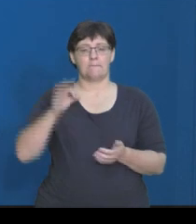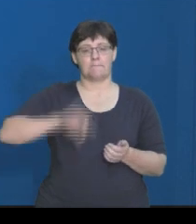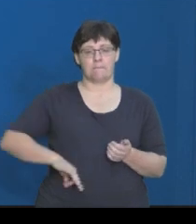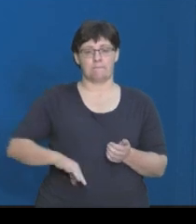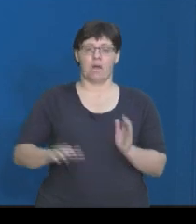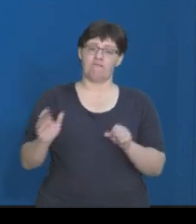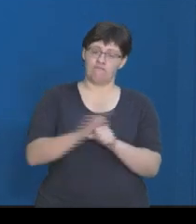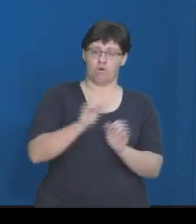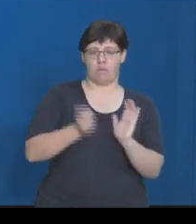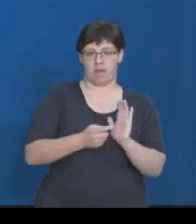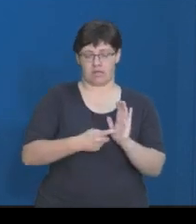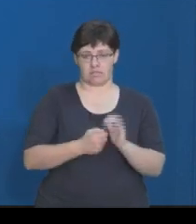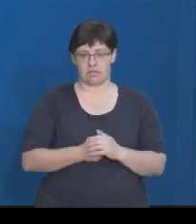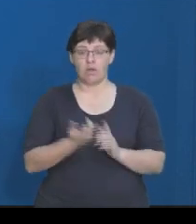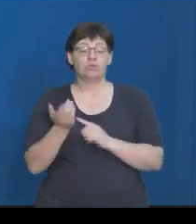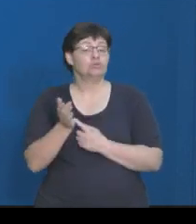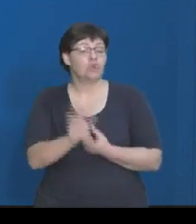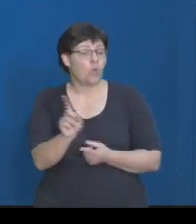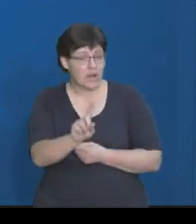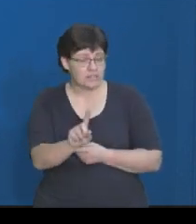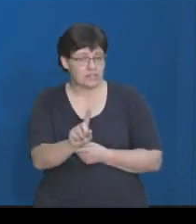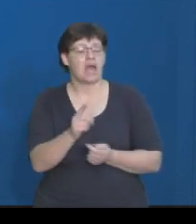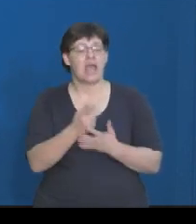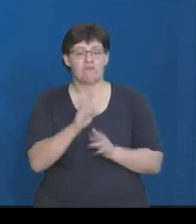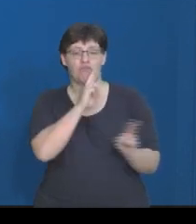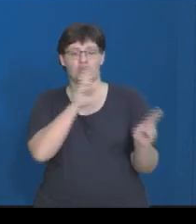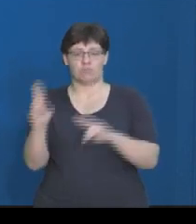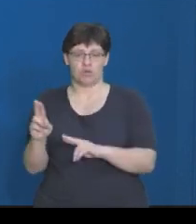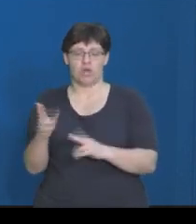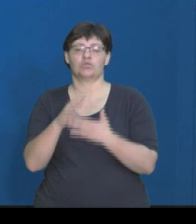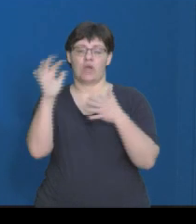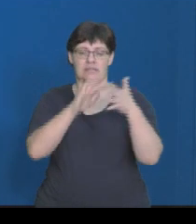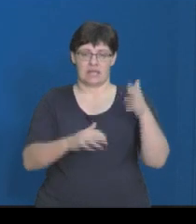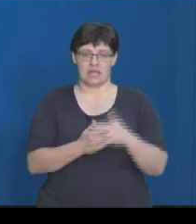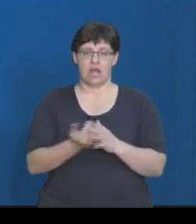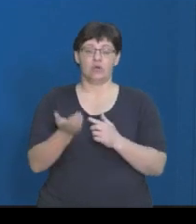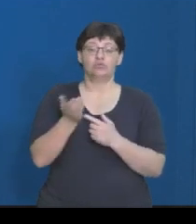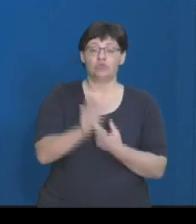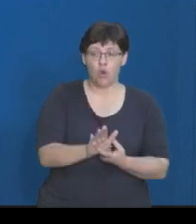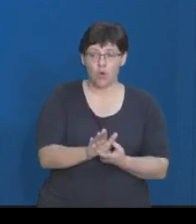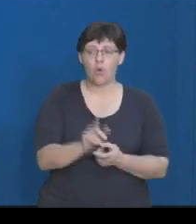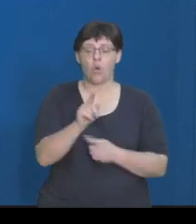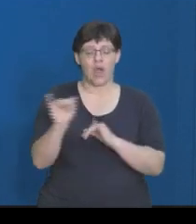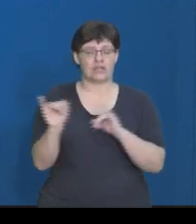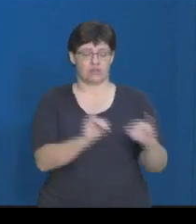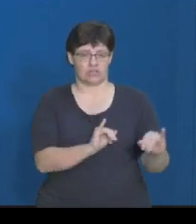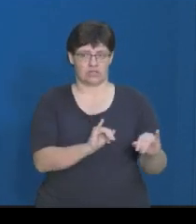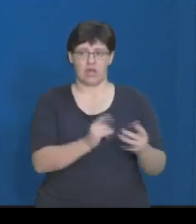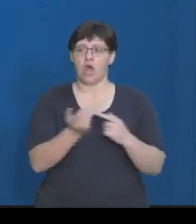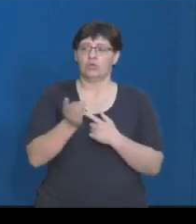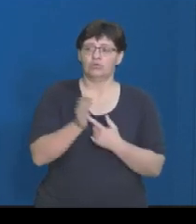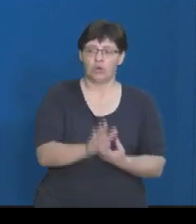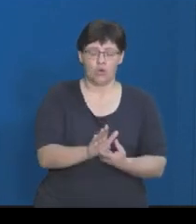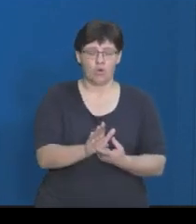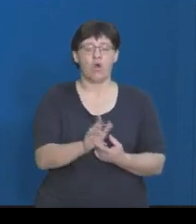full marks. You should indicate the following when responding to an essay. Show that this is the introduction, show